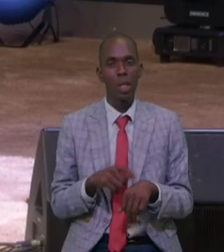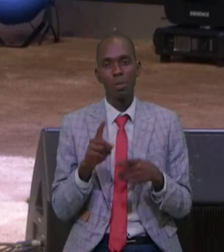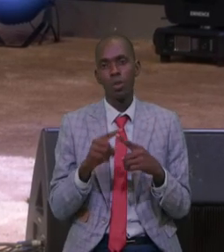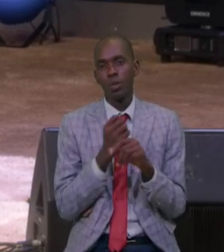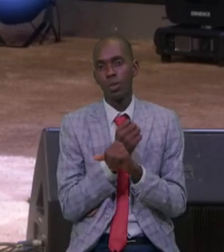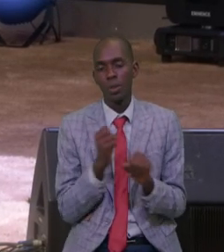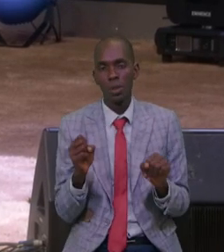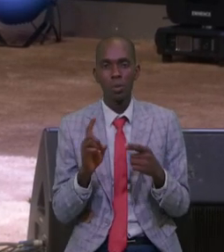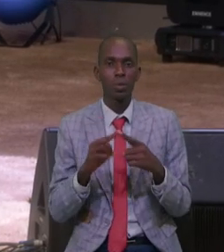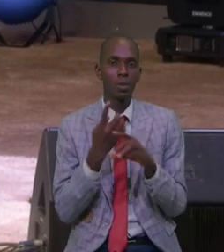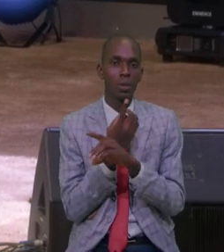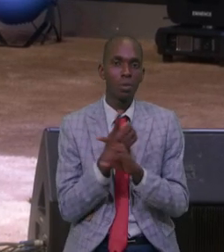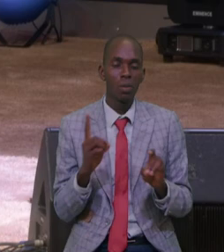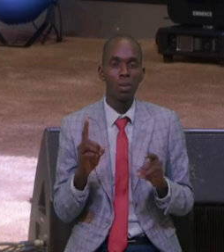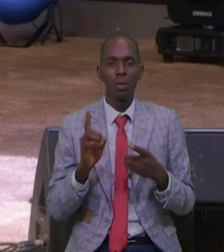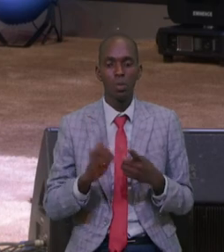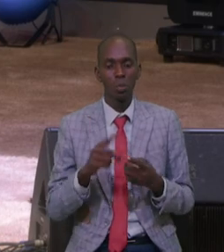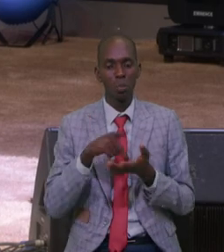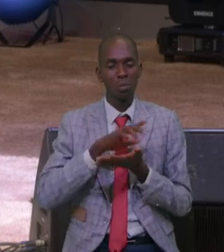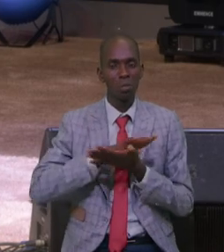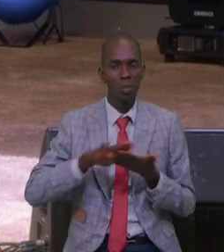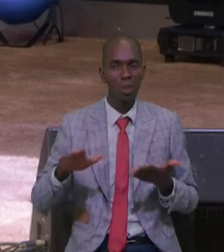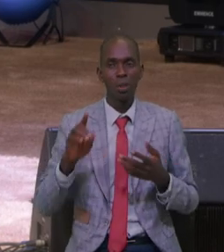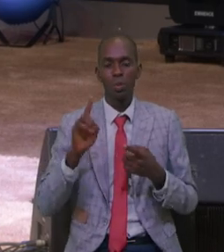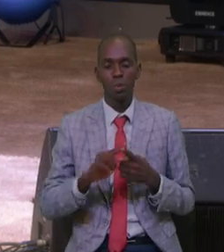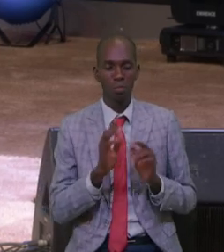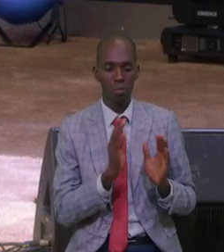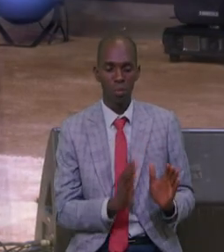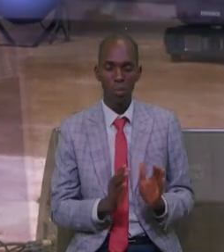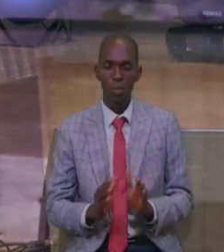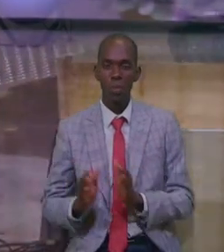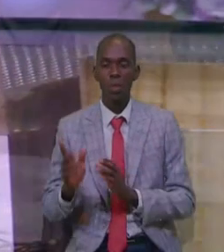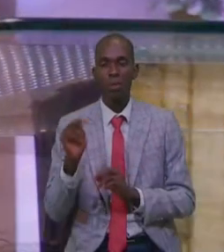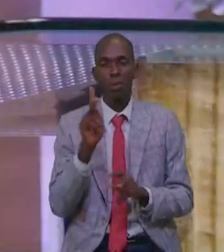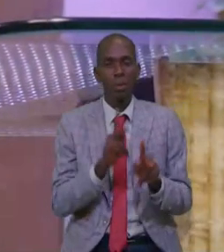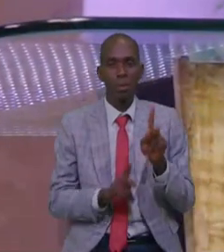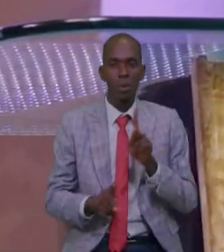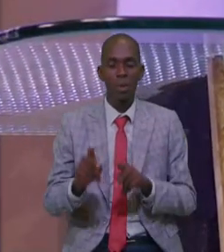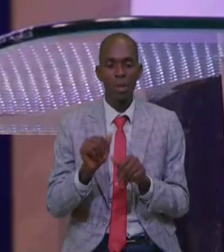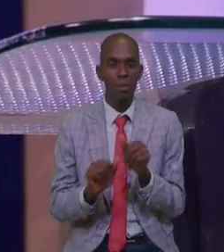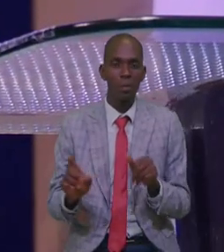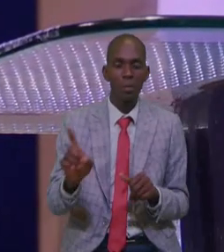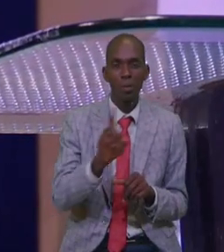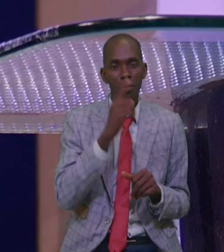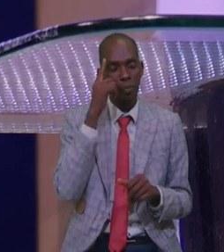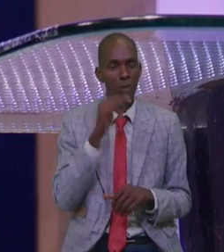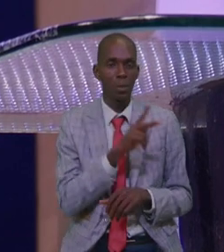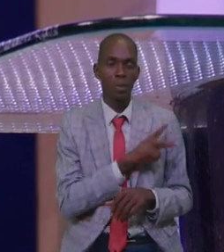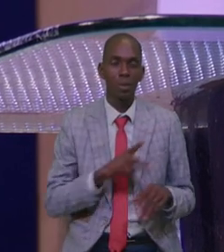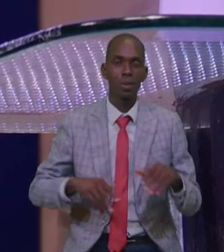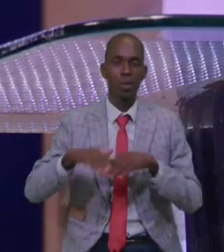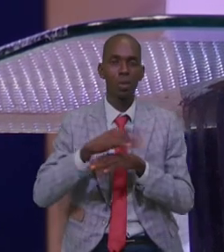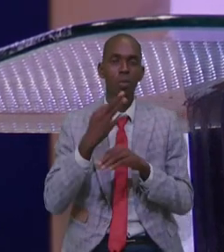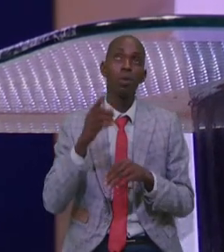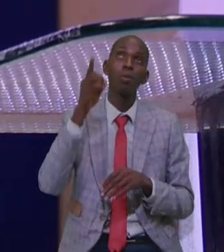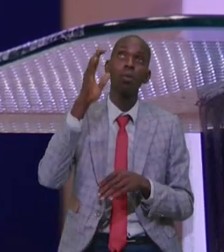to deliver, and to purify, and to prepare the people, everyone, for the kingdom of God. That was